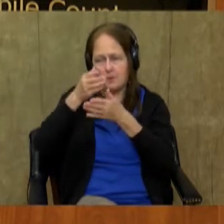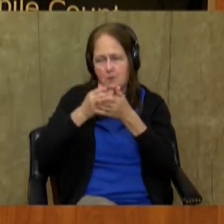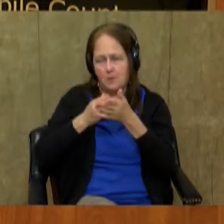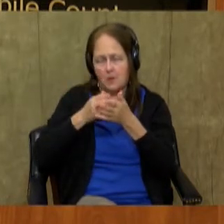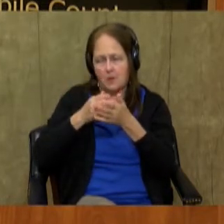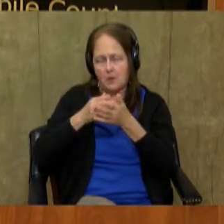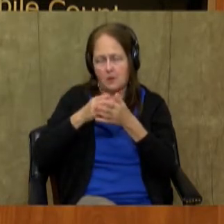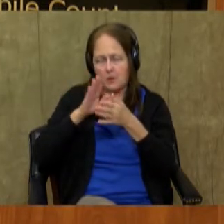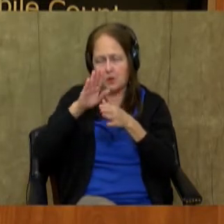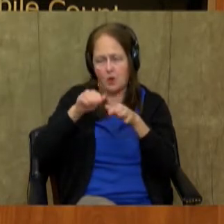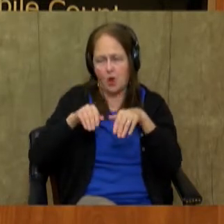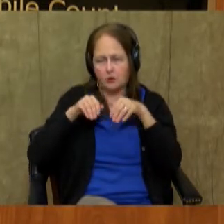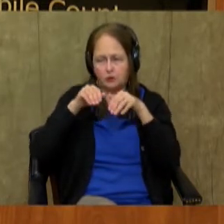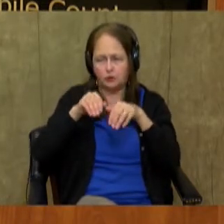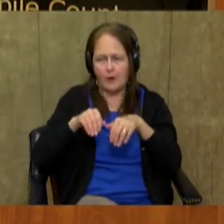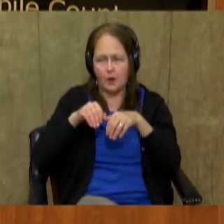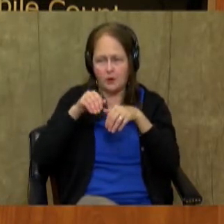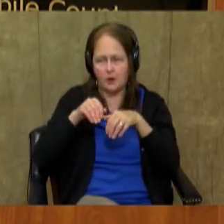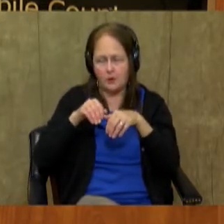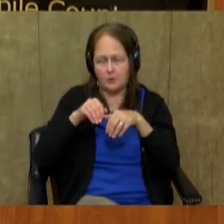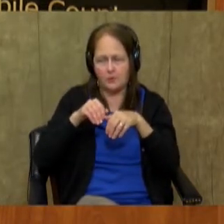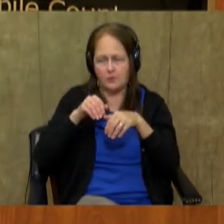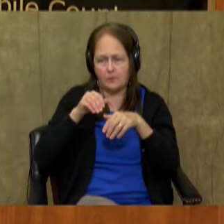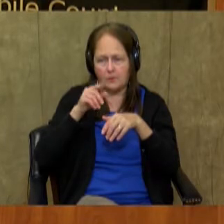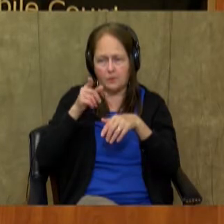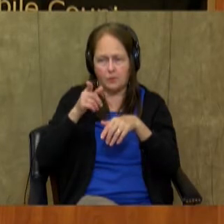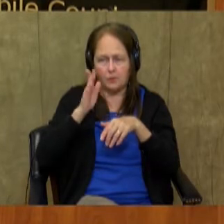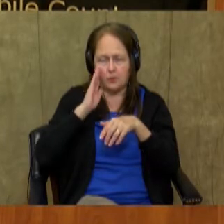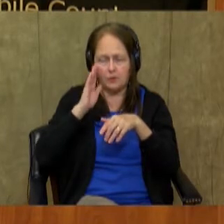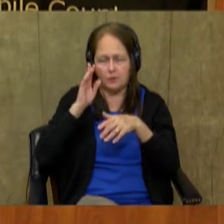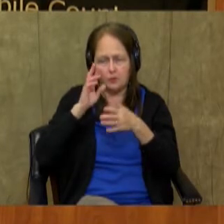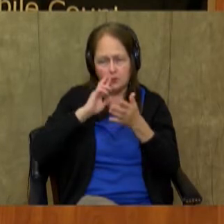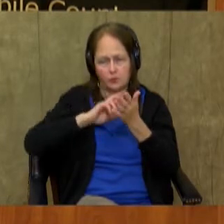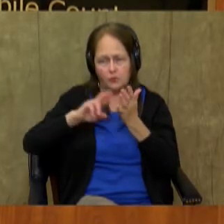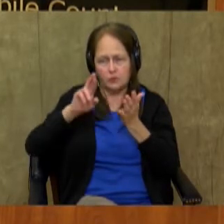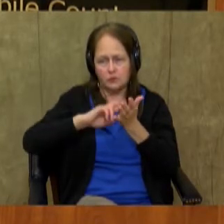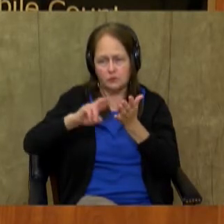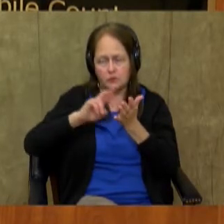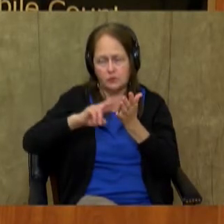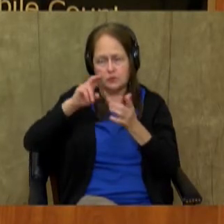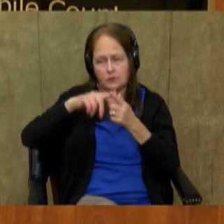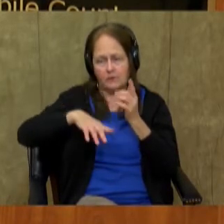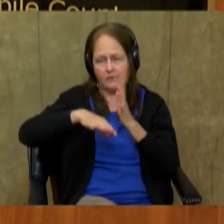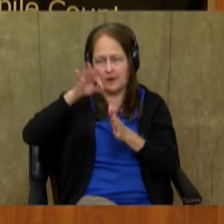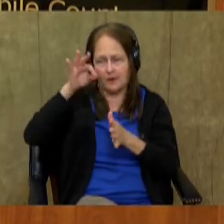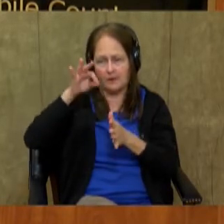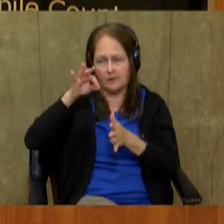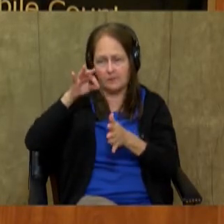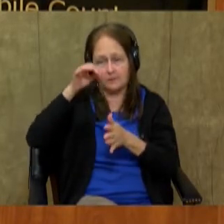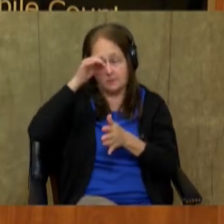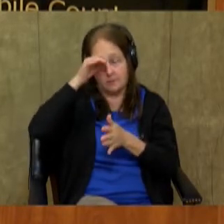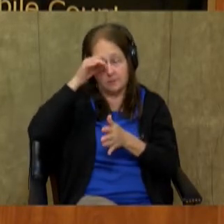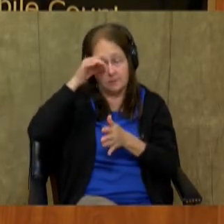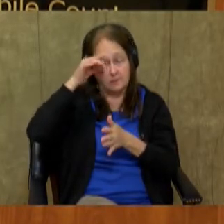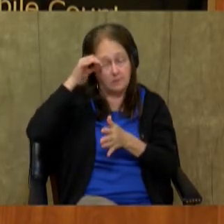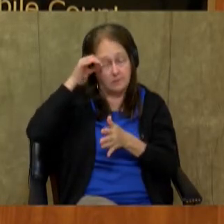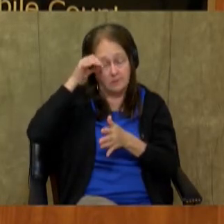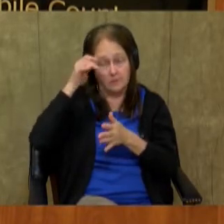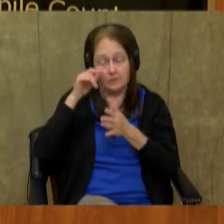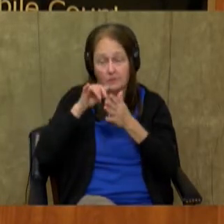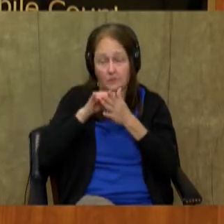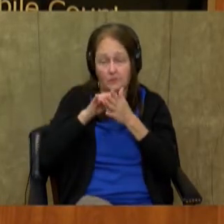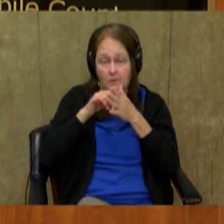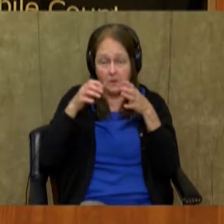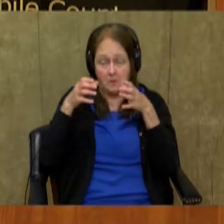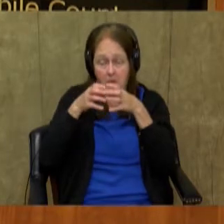the Australia region. So there you go. You'll have to do some research to find out why. All right, so let's take a look at a